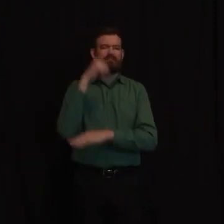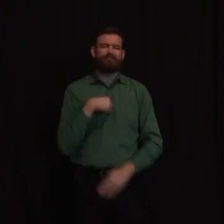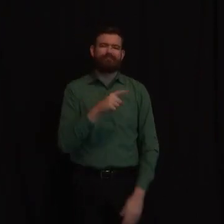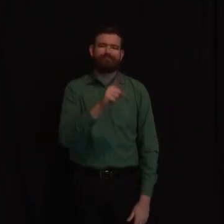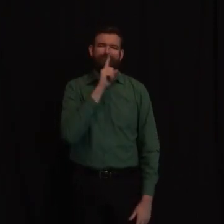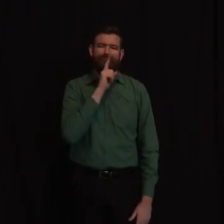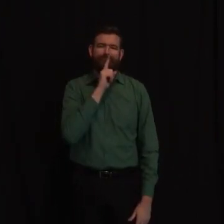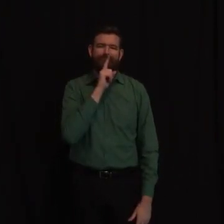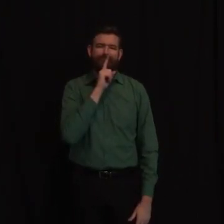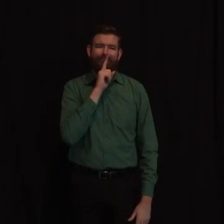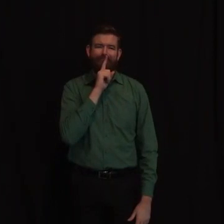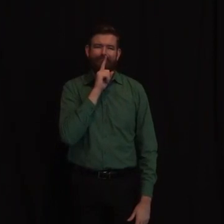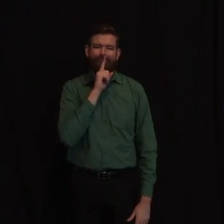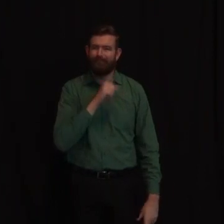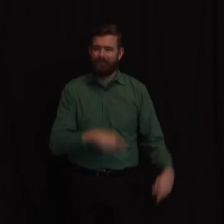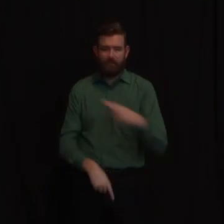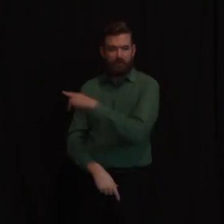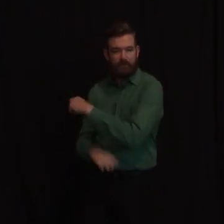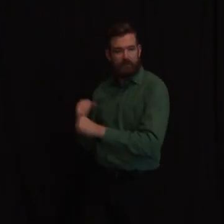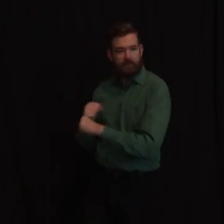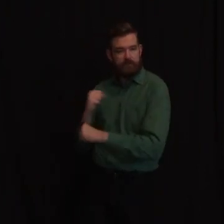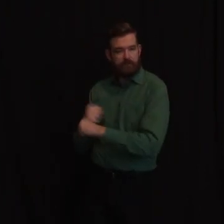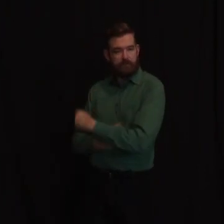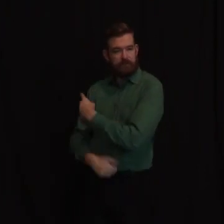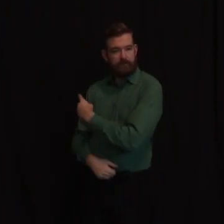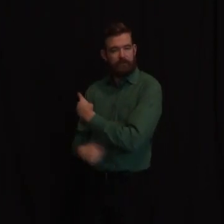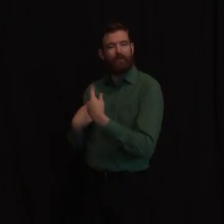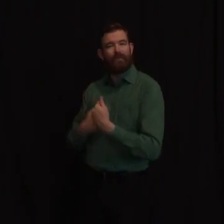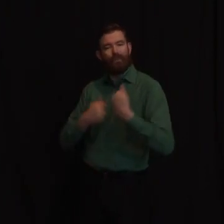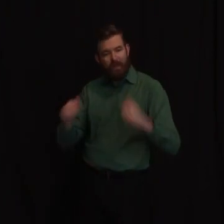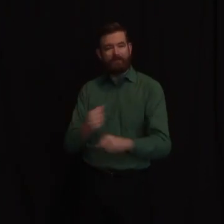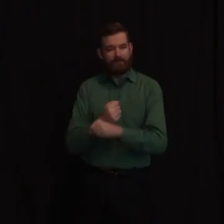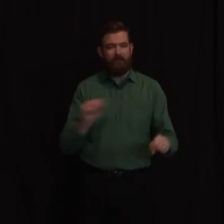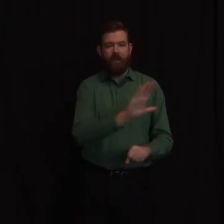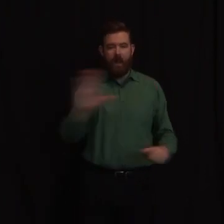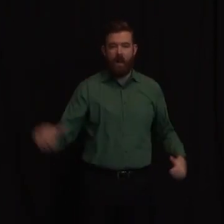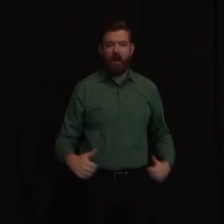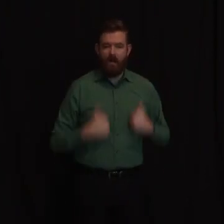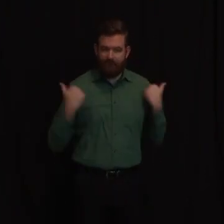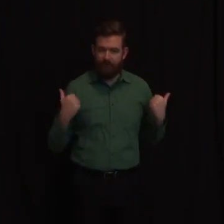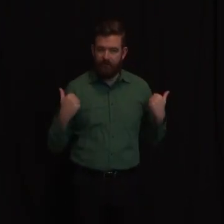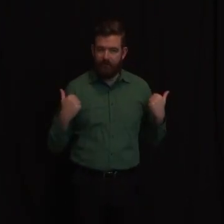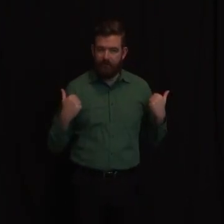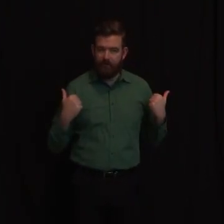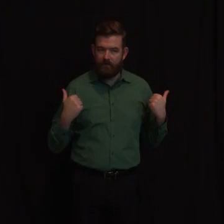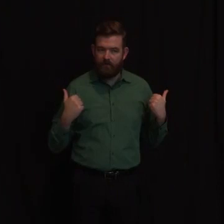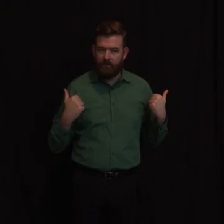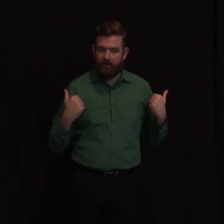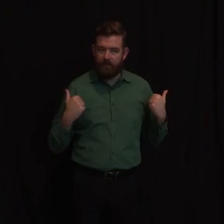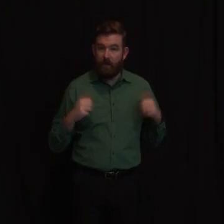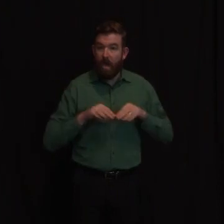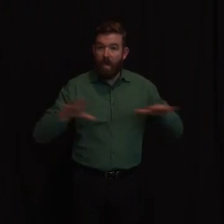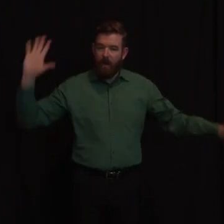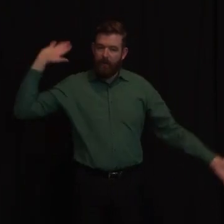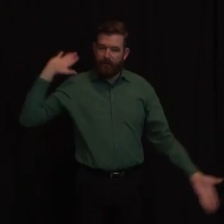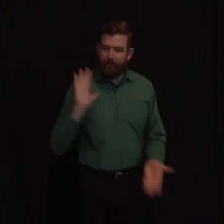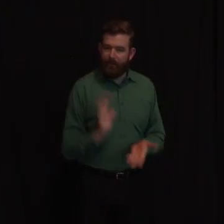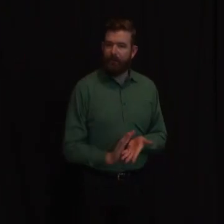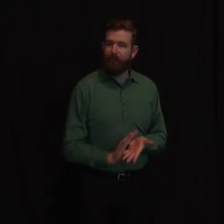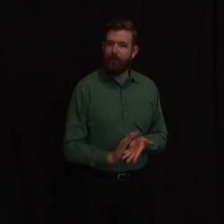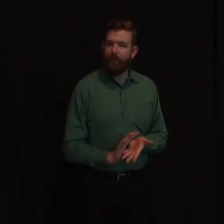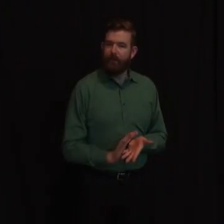at. We're doing what we're doing to try to save lives and keep as few people as infected and hospitalized as possible. We're trying